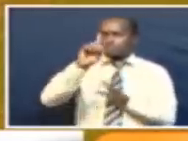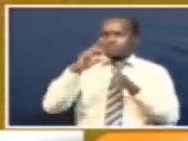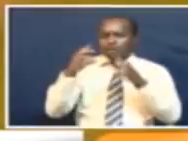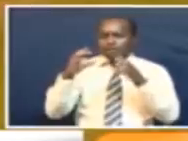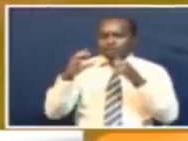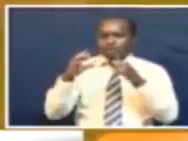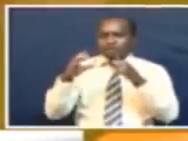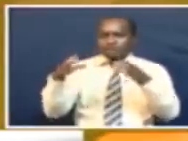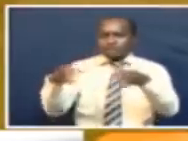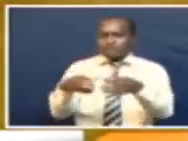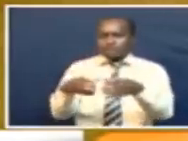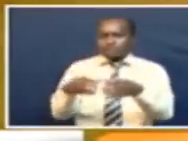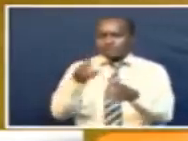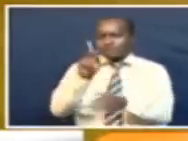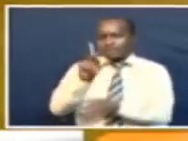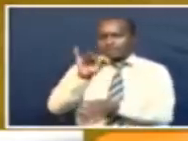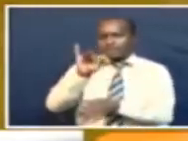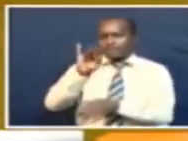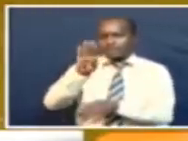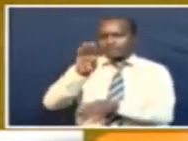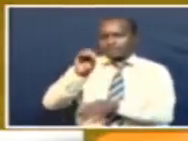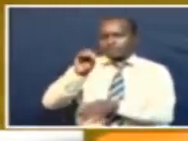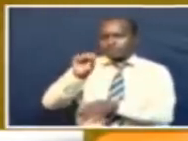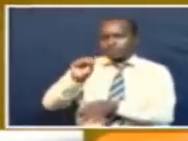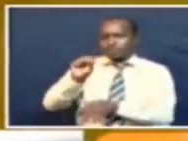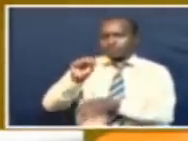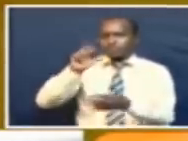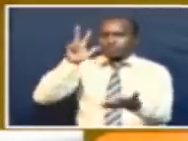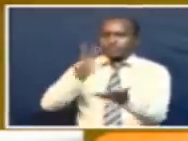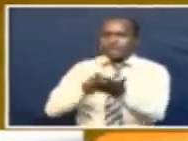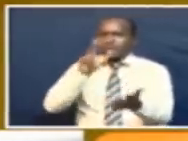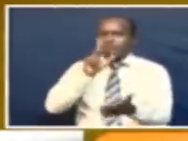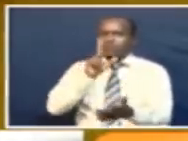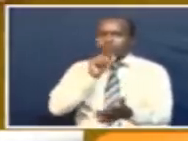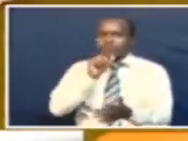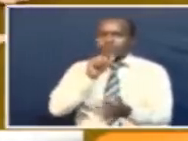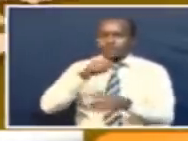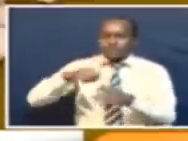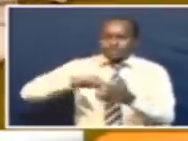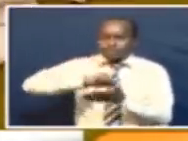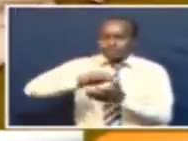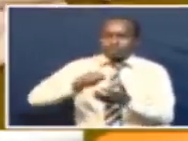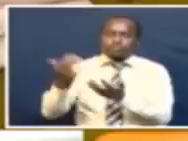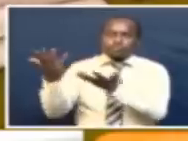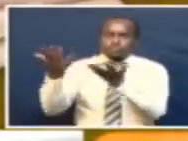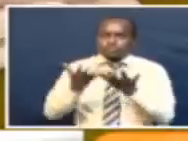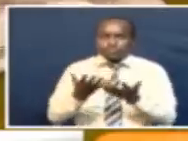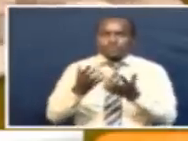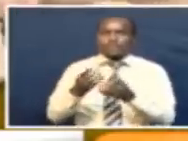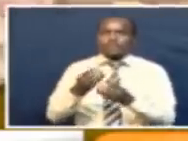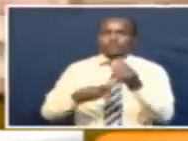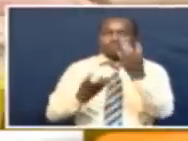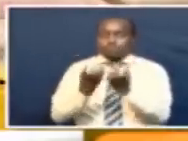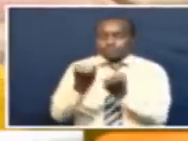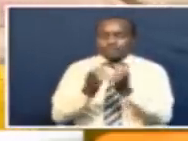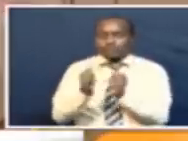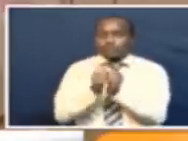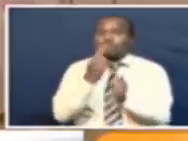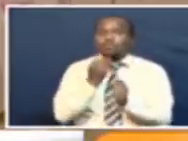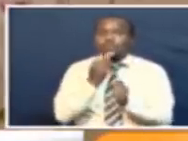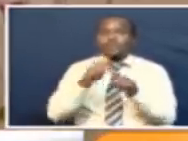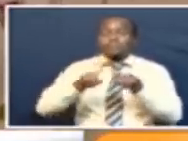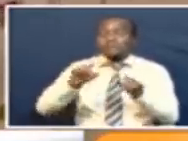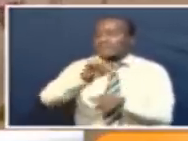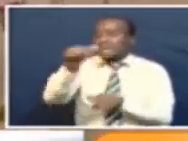Sugar Refinery Limited, has been licensed by the Sugar Directorate to manufacture refined and industrial sugar, yet several others